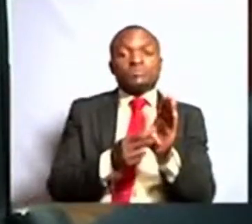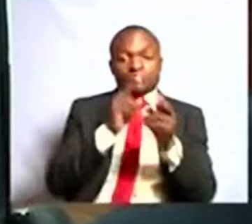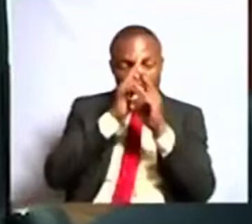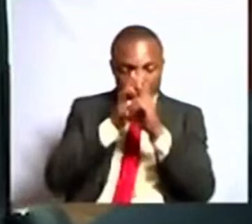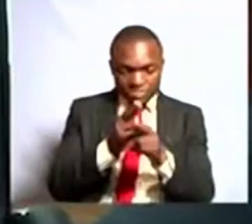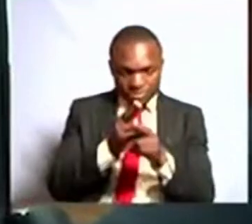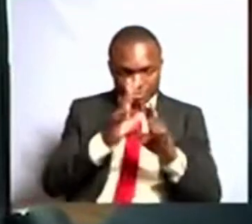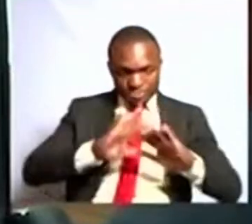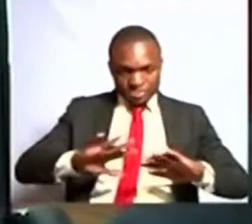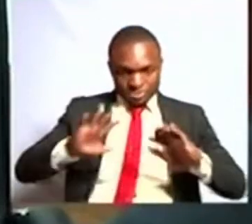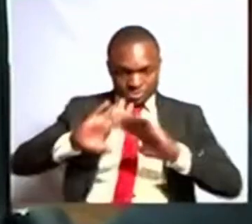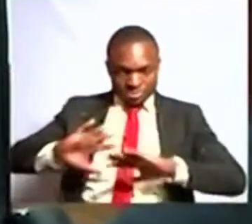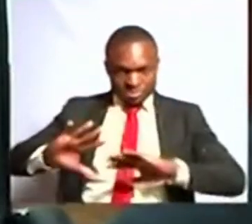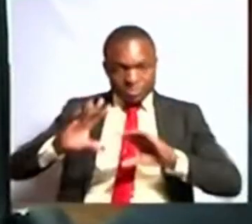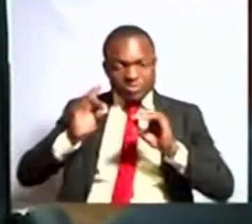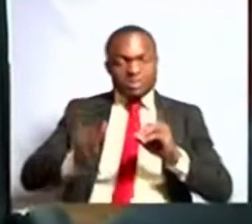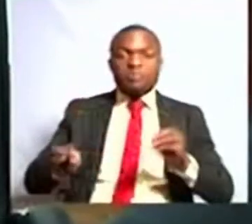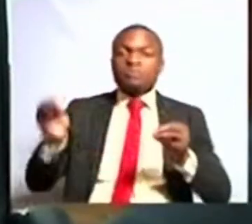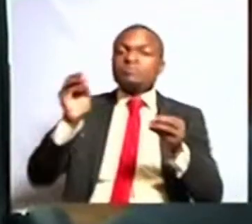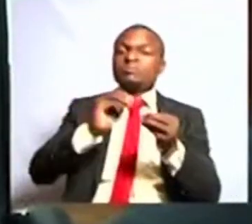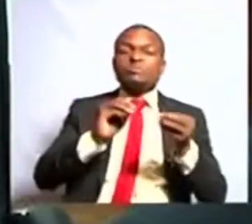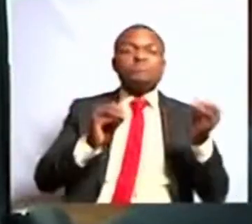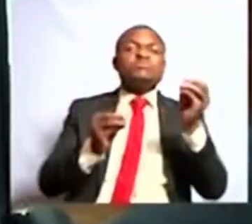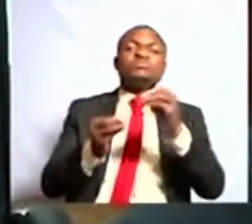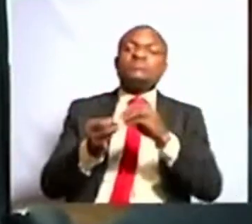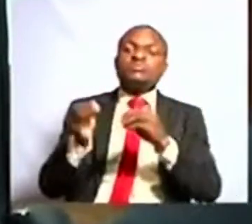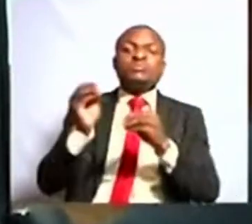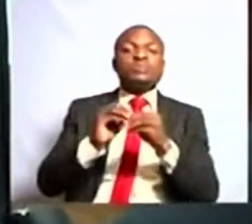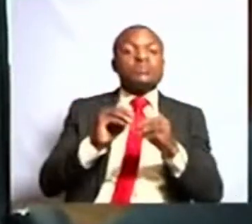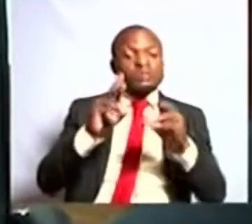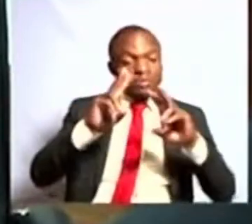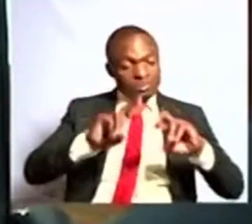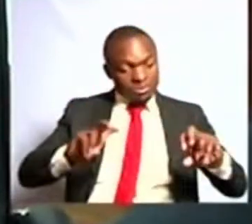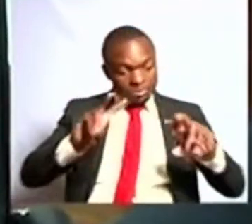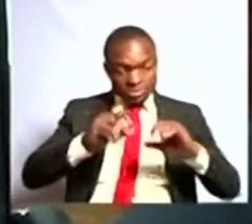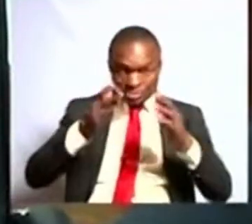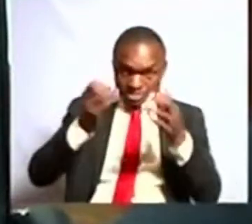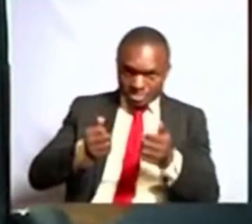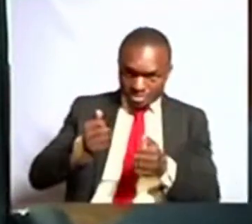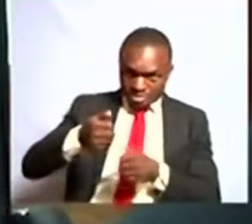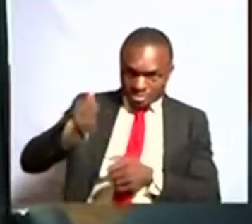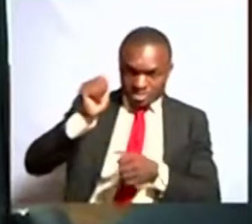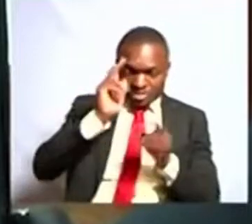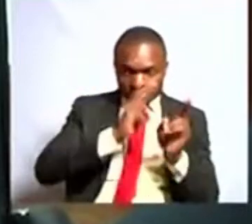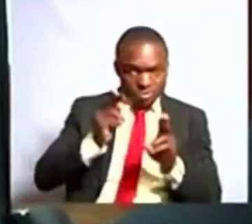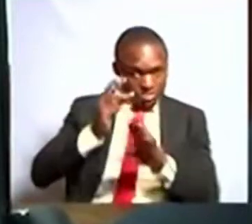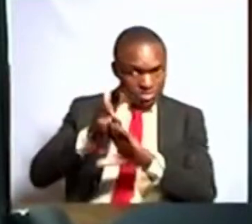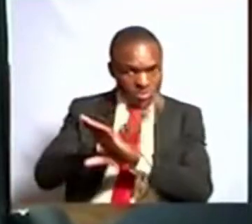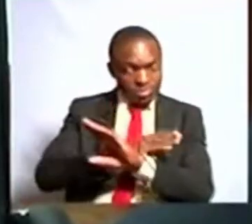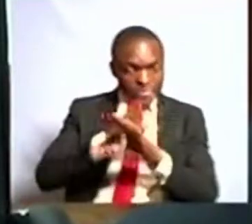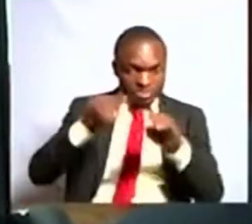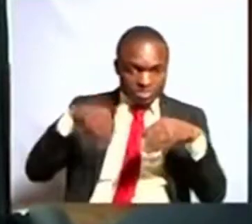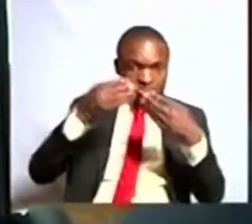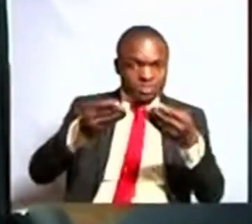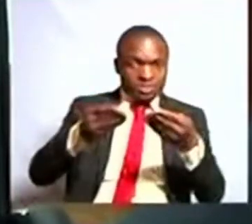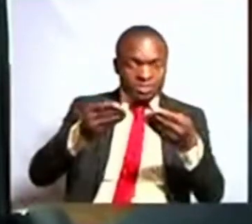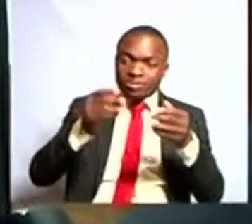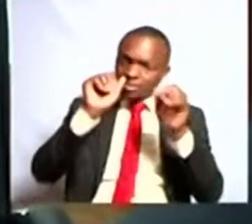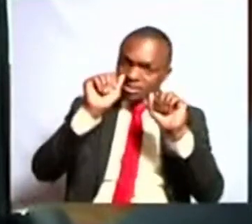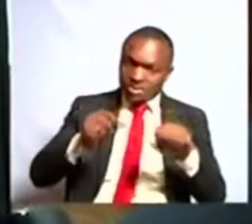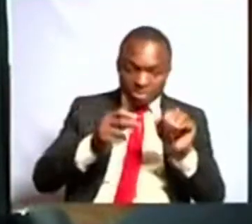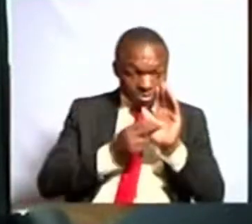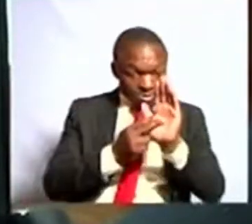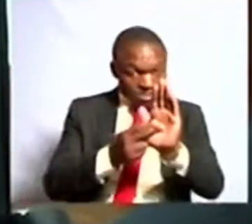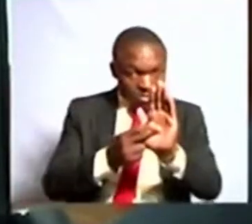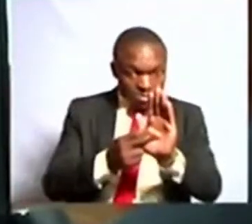Honorable, we followed the PS. No, I was just checking this. I want them to answer before they answer, actually, before you give them. Can they